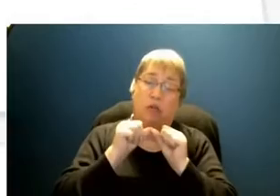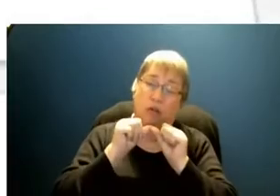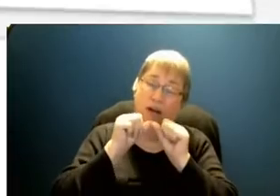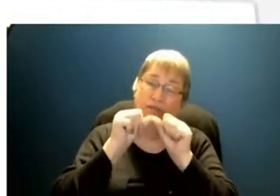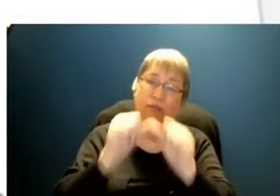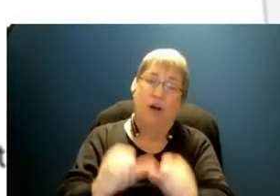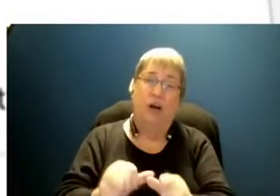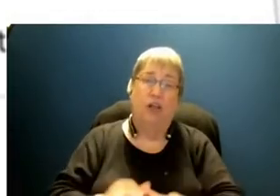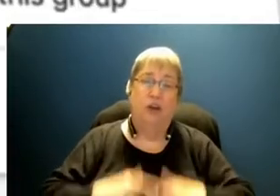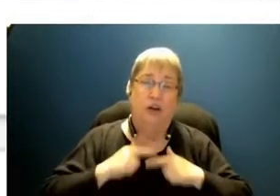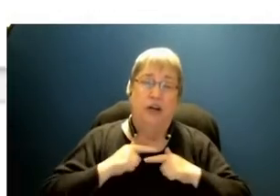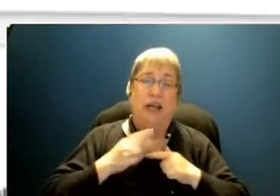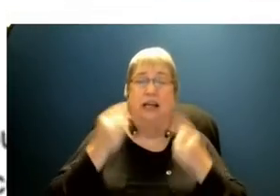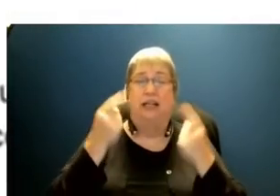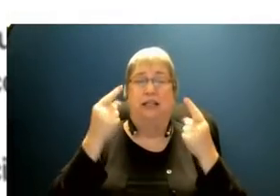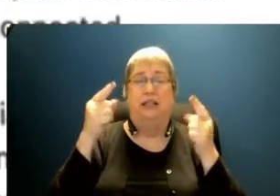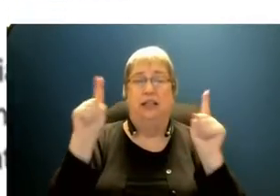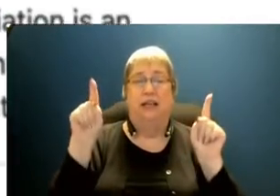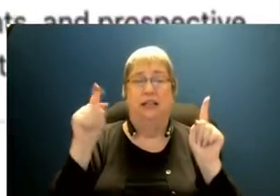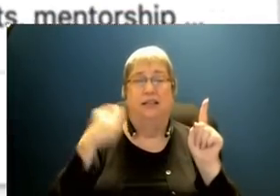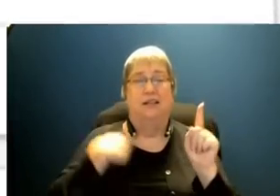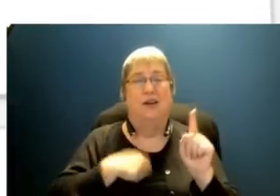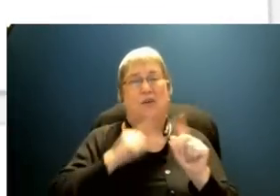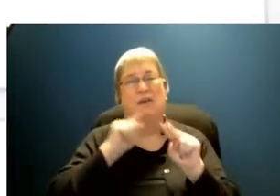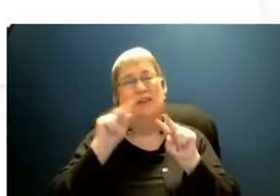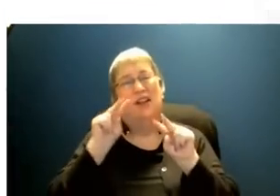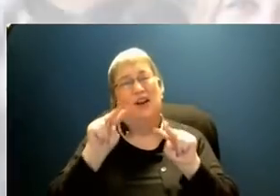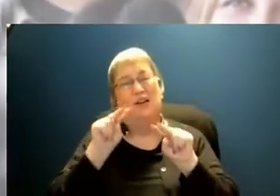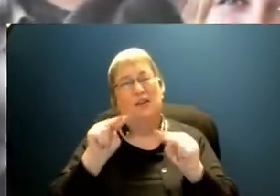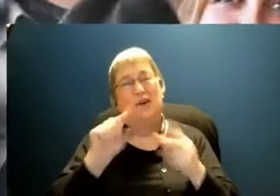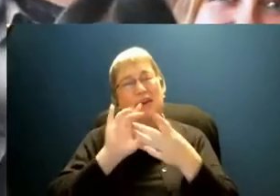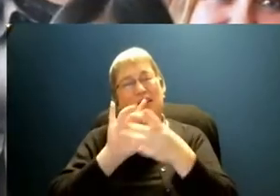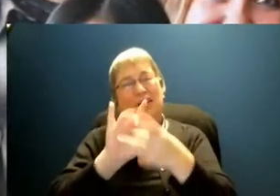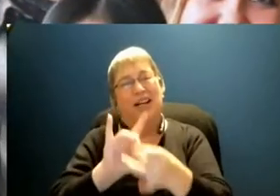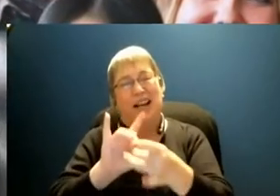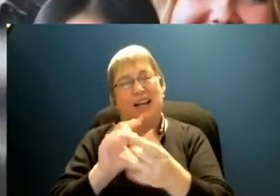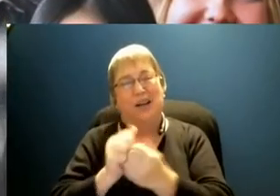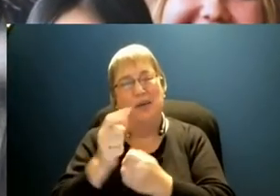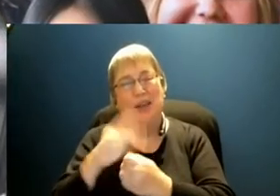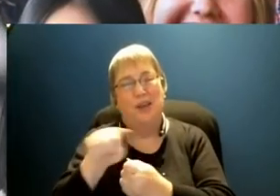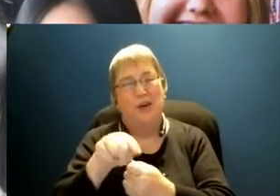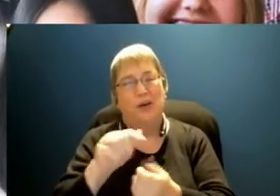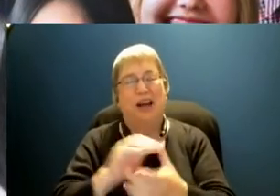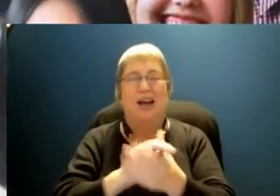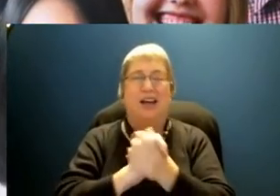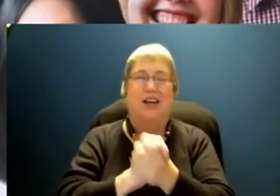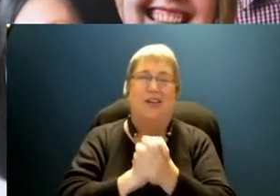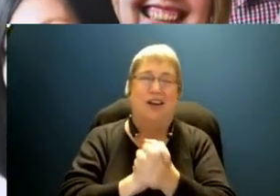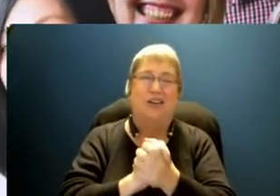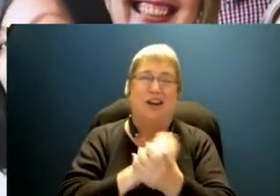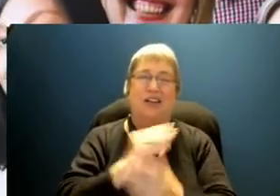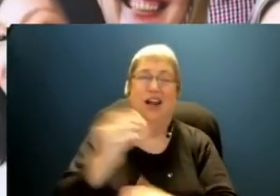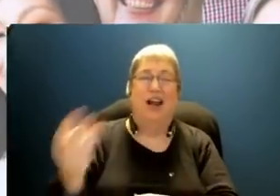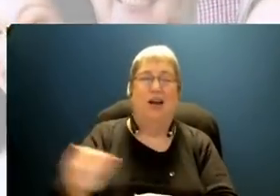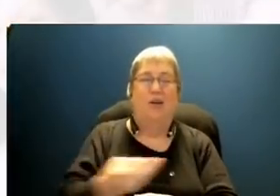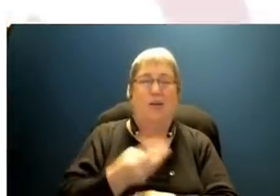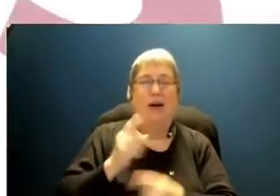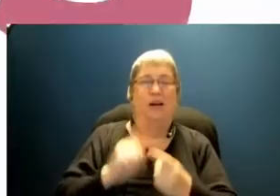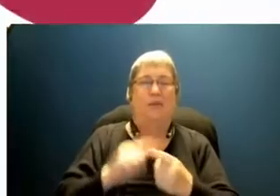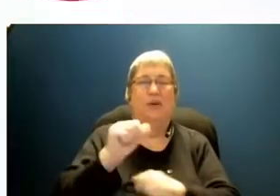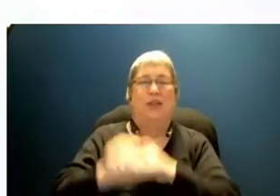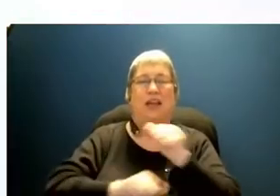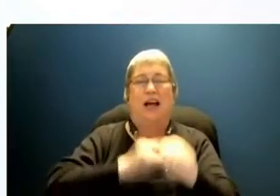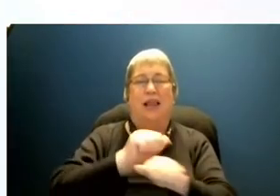success. We look forward to staying connected with you. Congratulations and welcome to the CSU Global Alumni